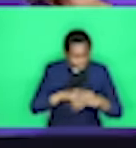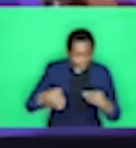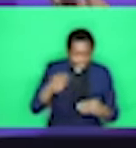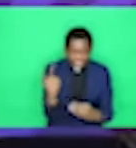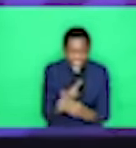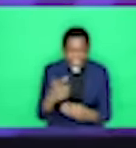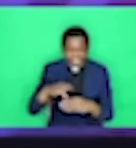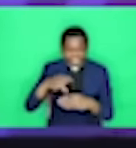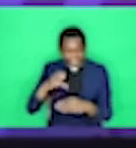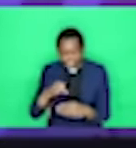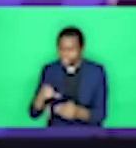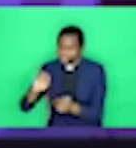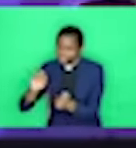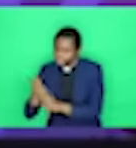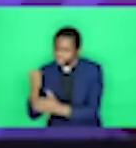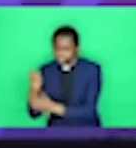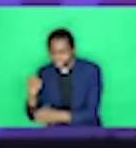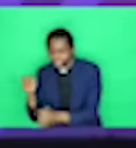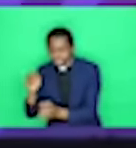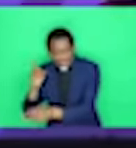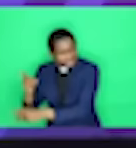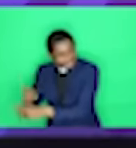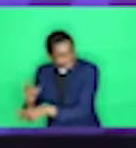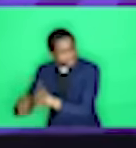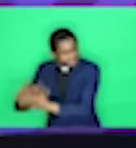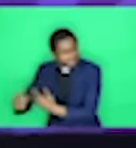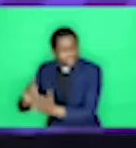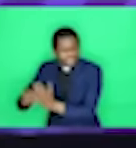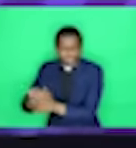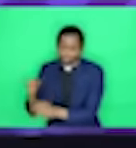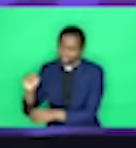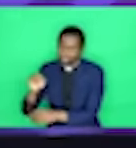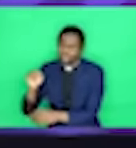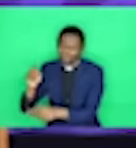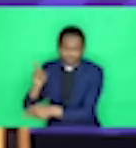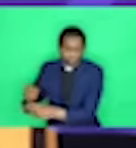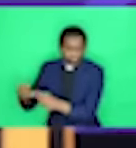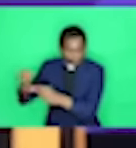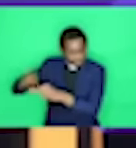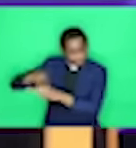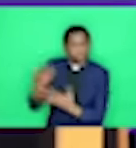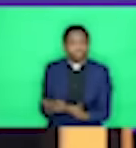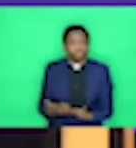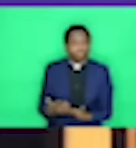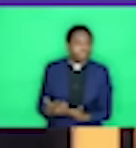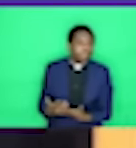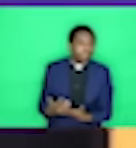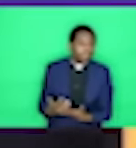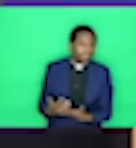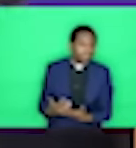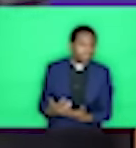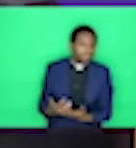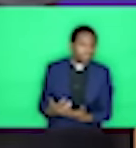esika fo bo dollar no a won fa ma bo ntia dollar no ebetu mrika. Inflation is because of